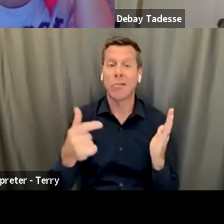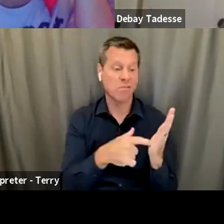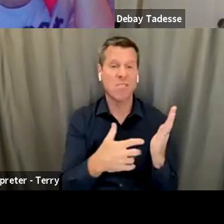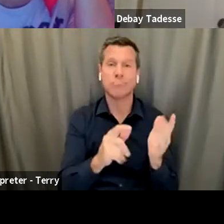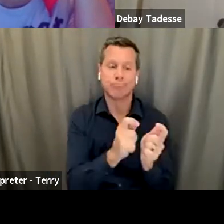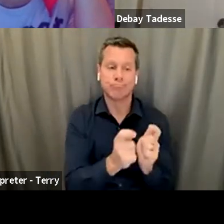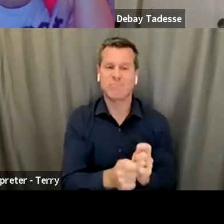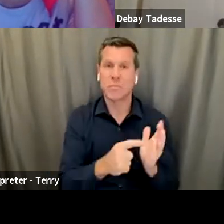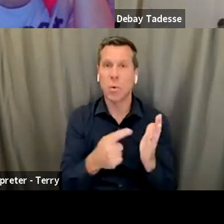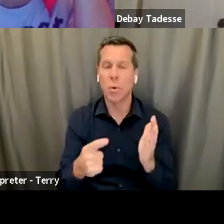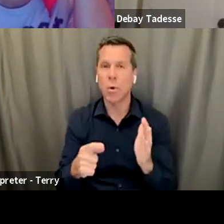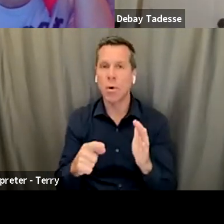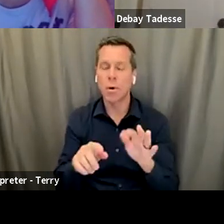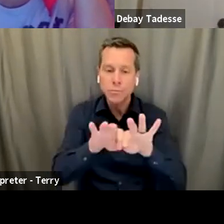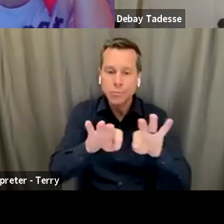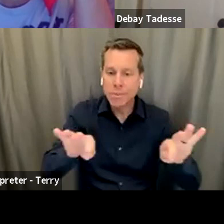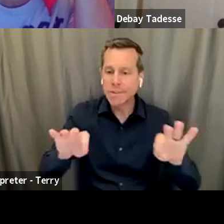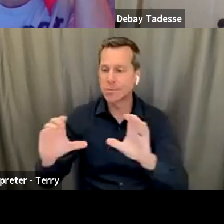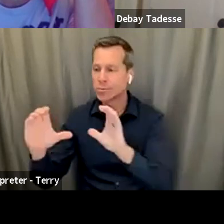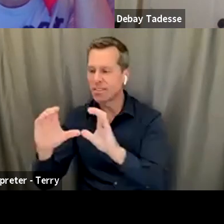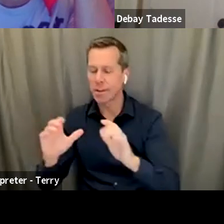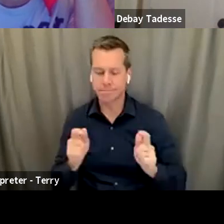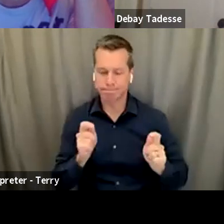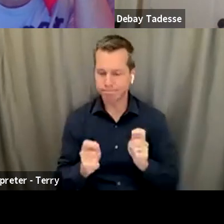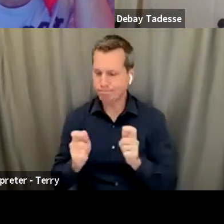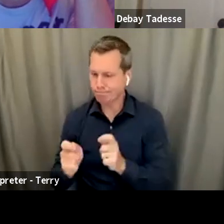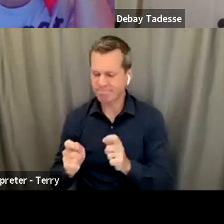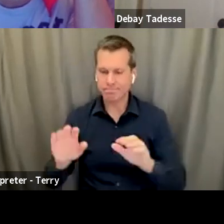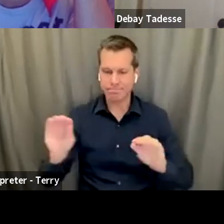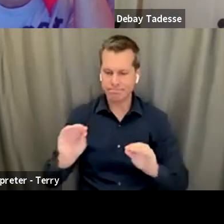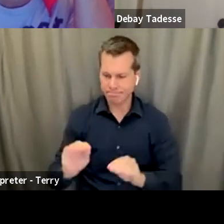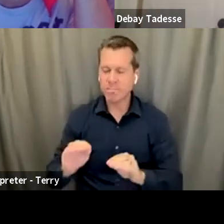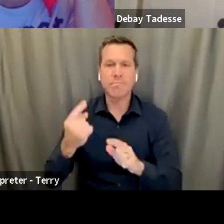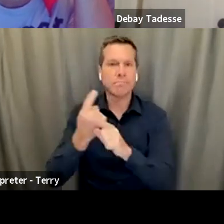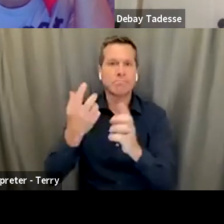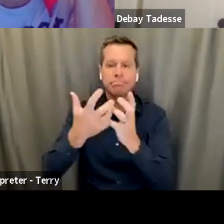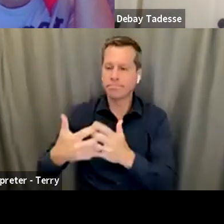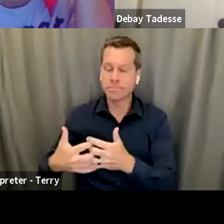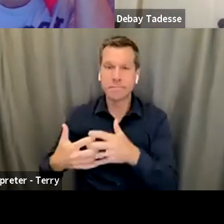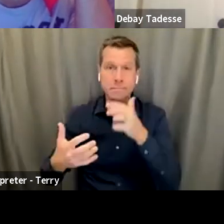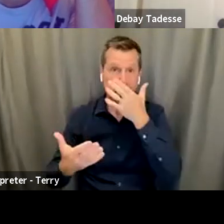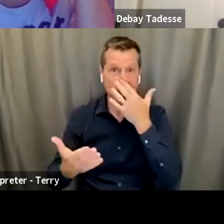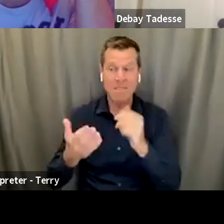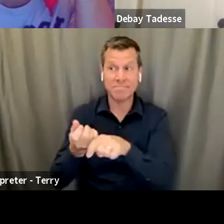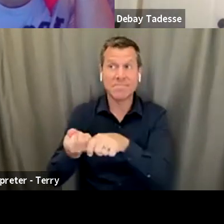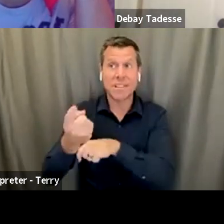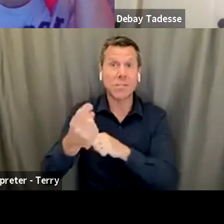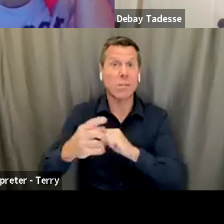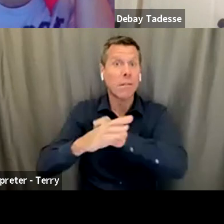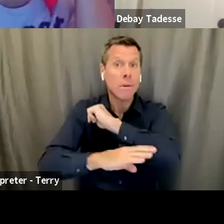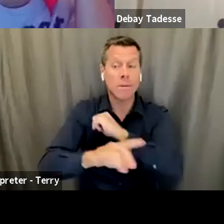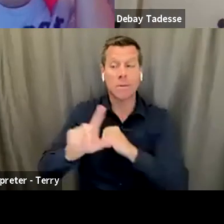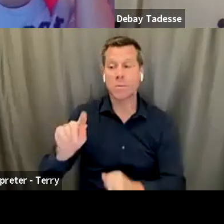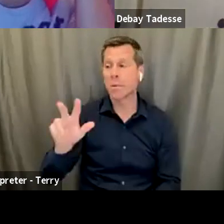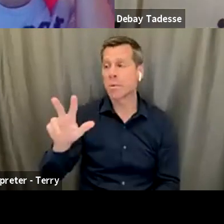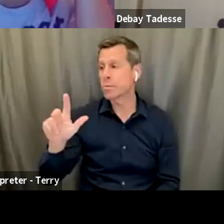and certificates, get all of those things in place. And then that way students have in that fall of say 23, the new program, the